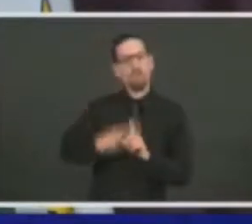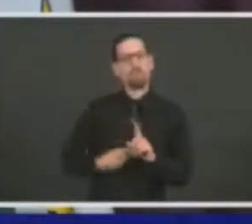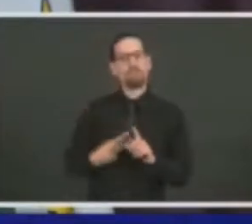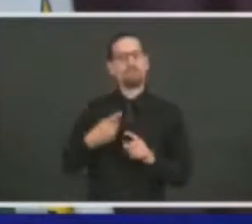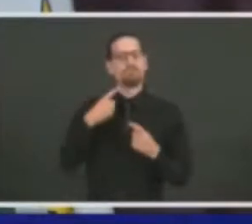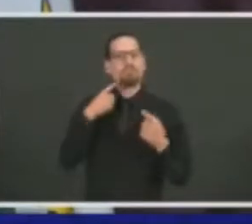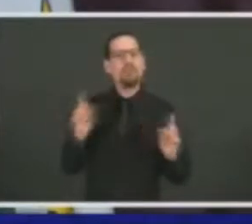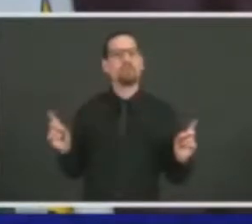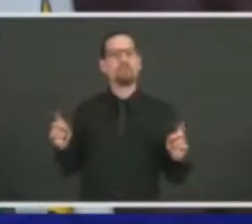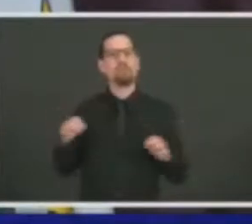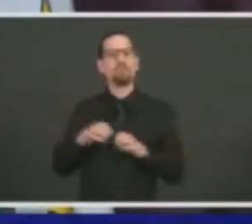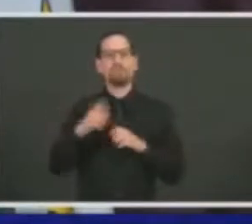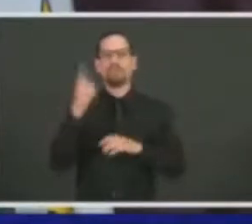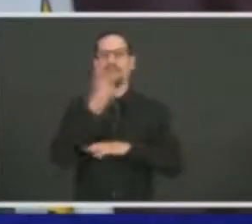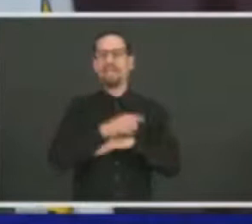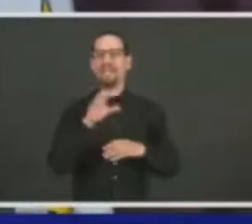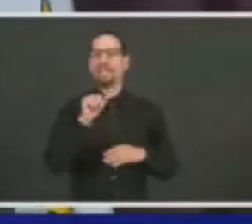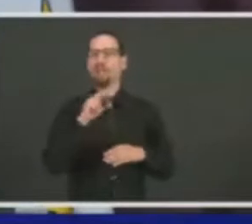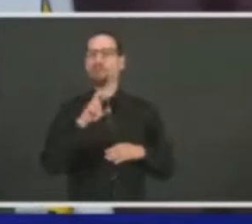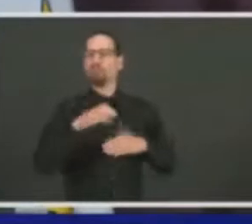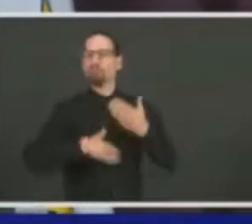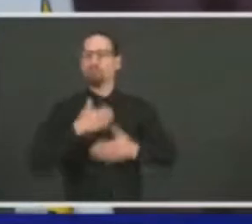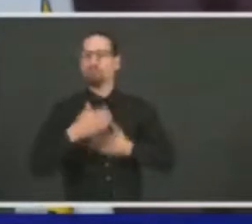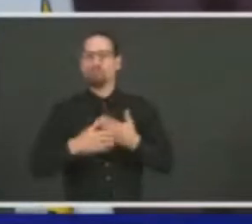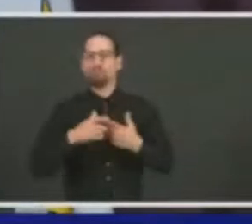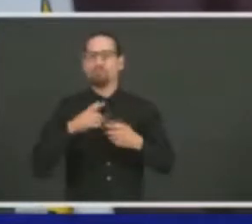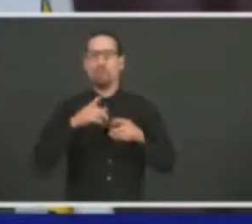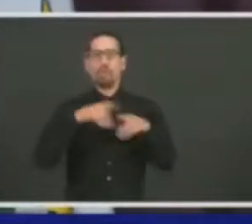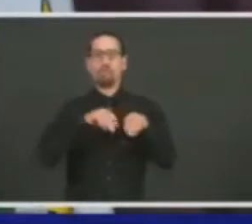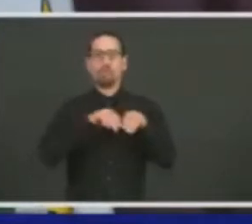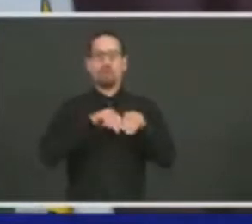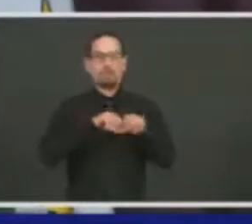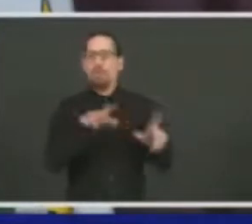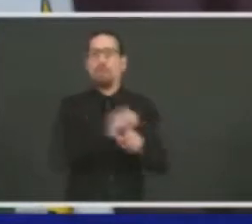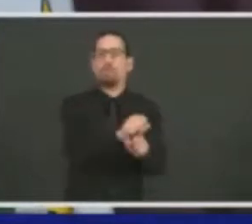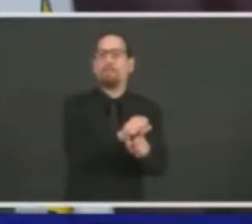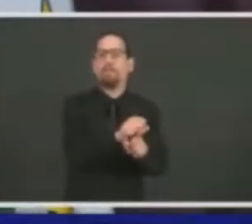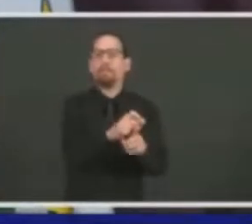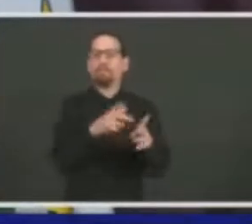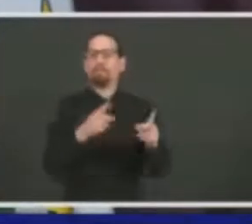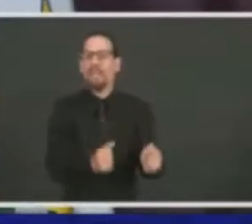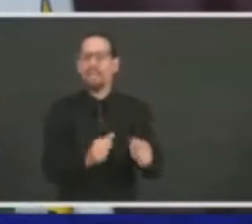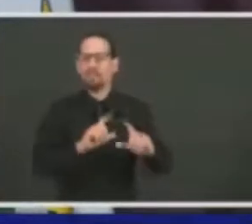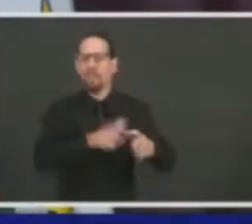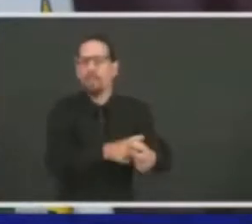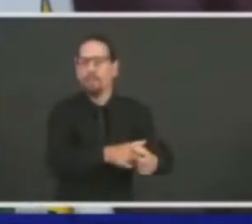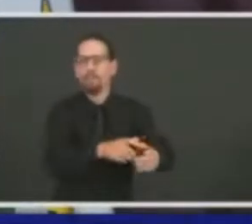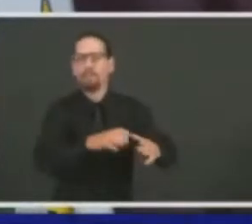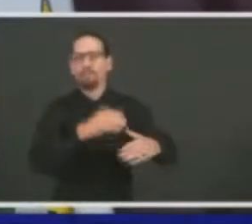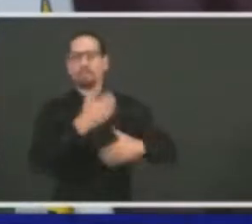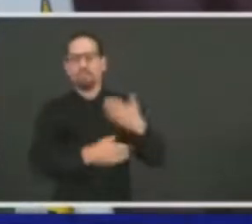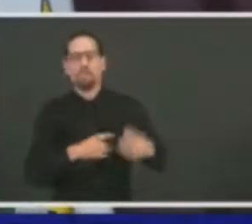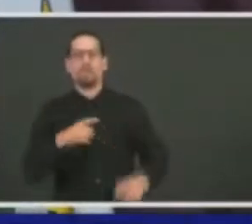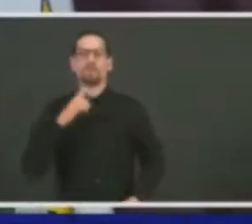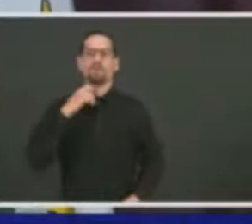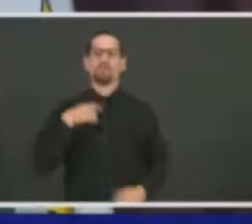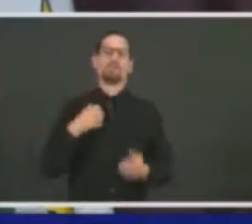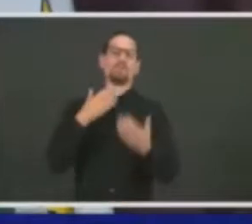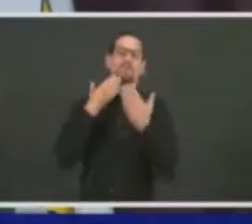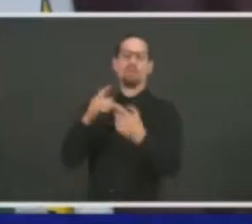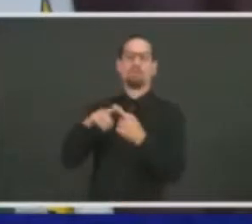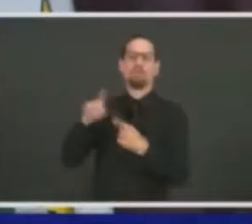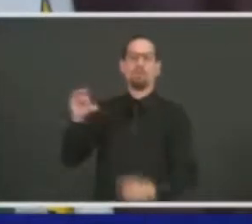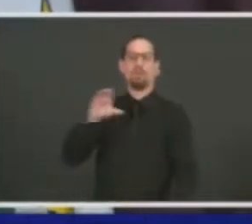and suggest that it is going very well. I have to thank Director Courtney Hawkins for her